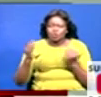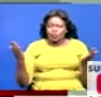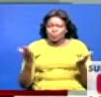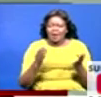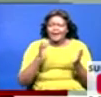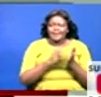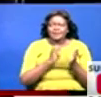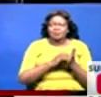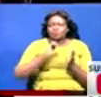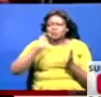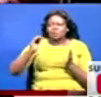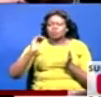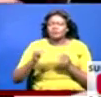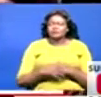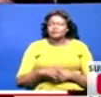Machakos County.